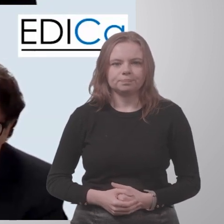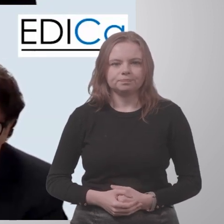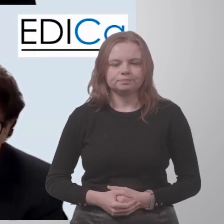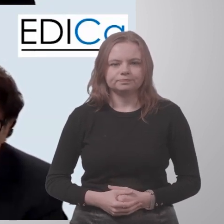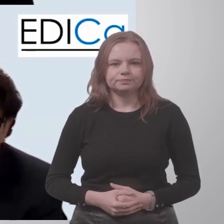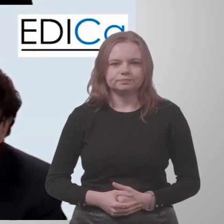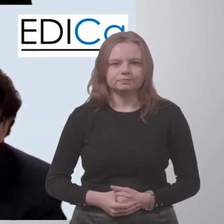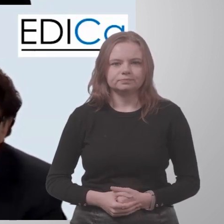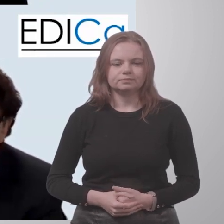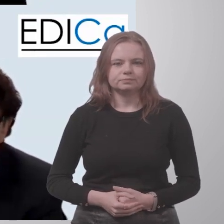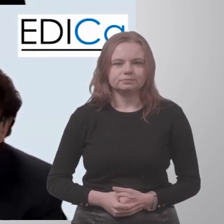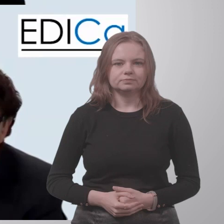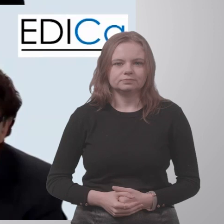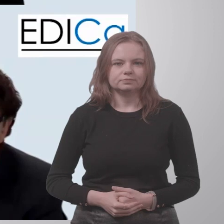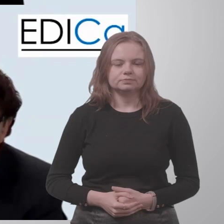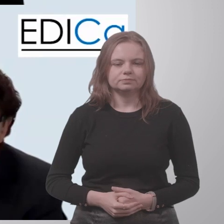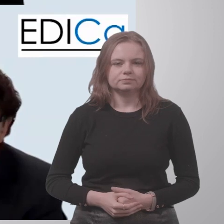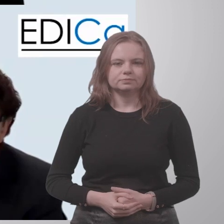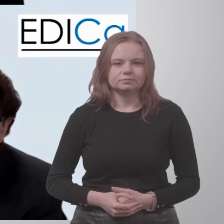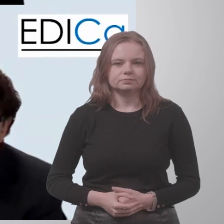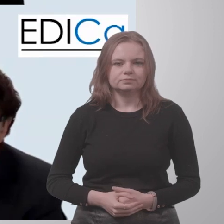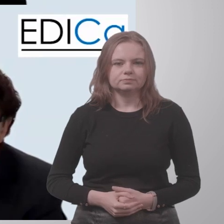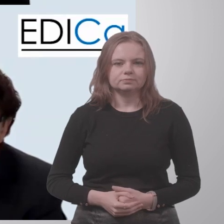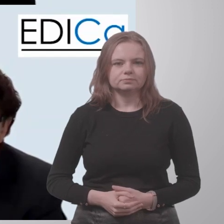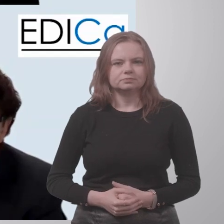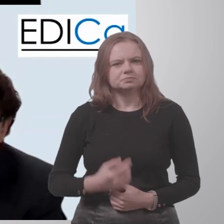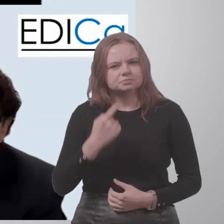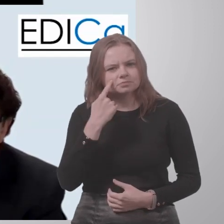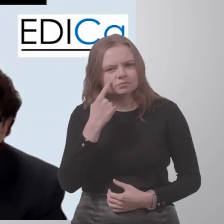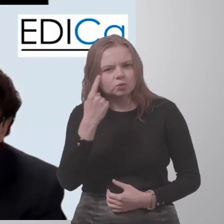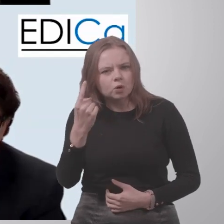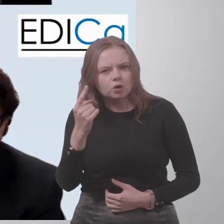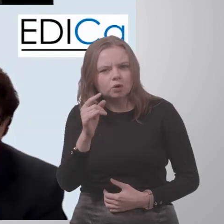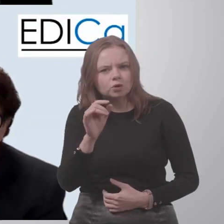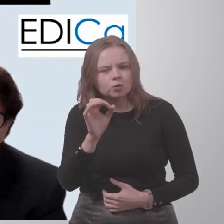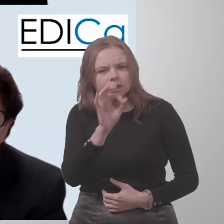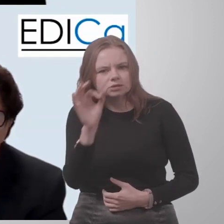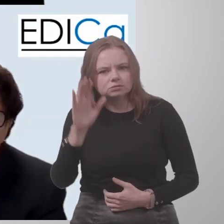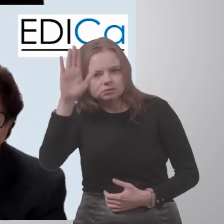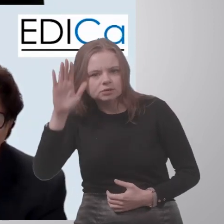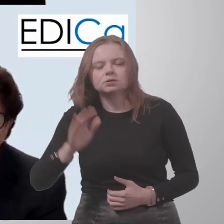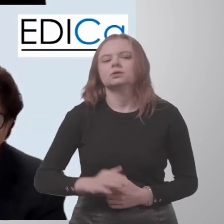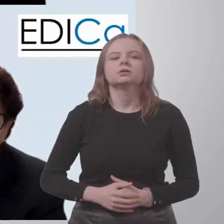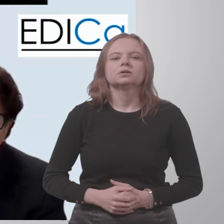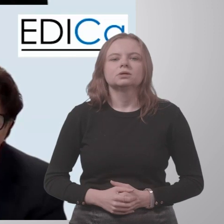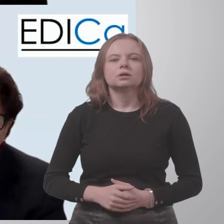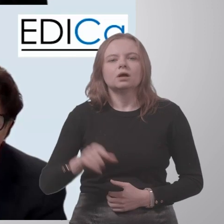One hand up. Yep. Yeah, so what will the challenges be with the project?